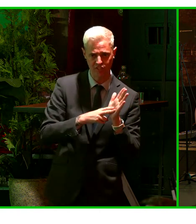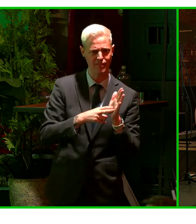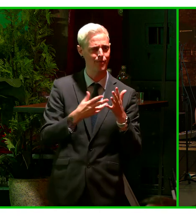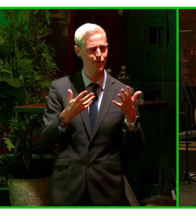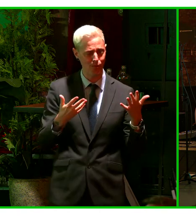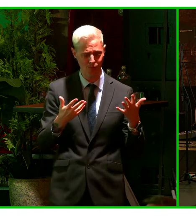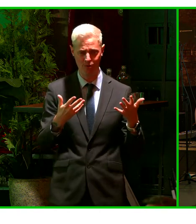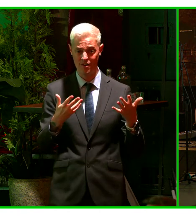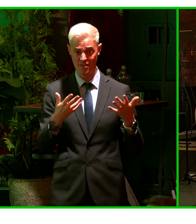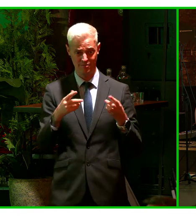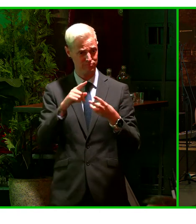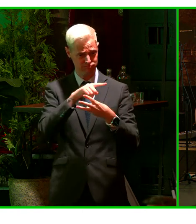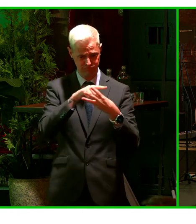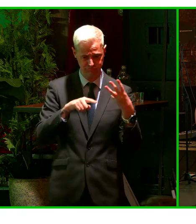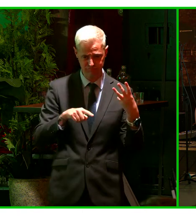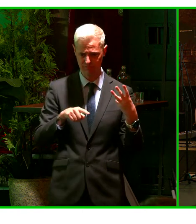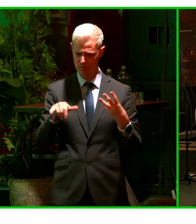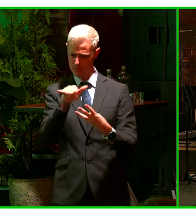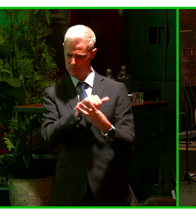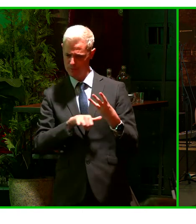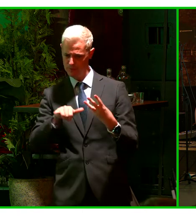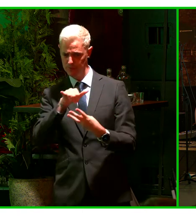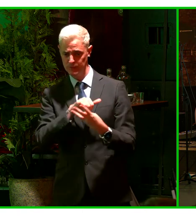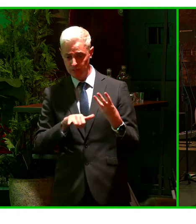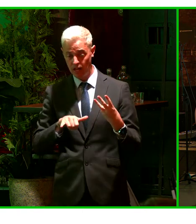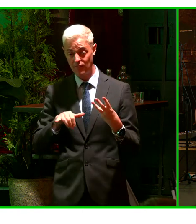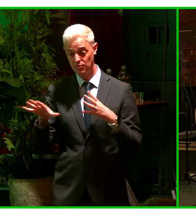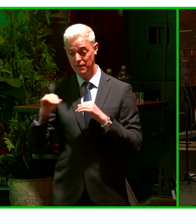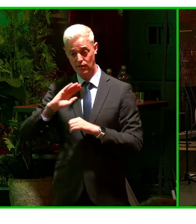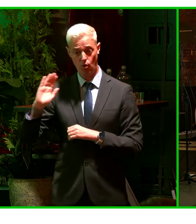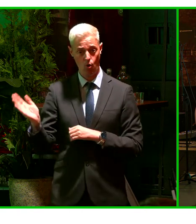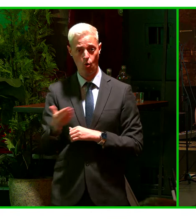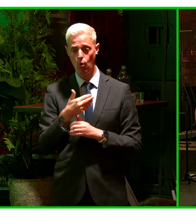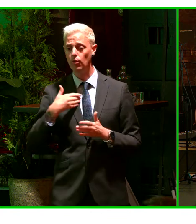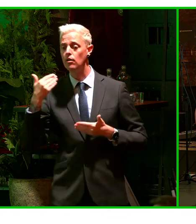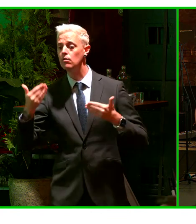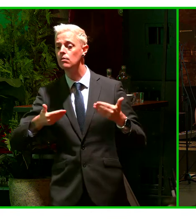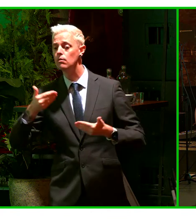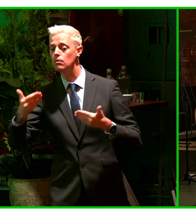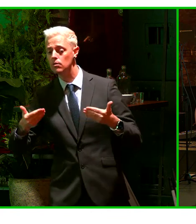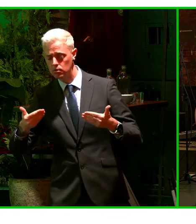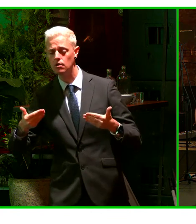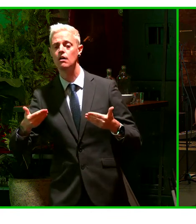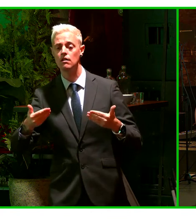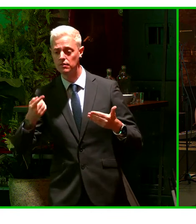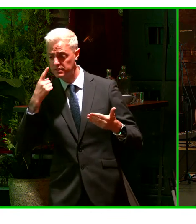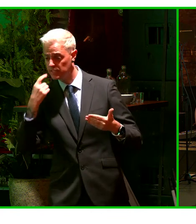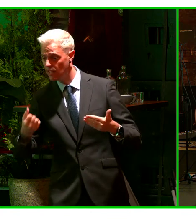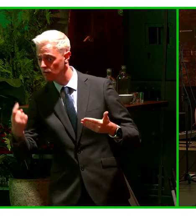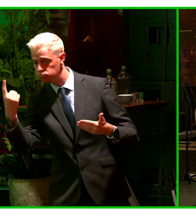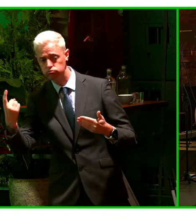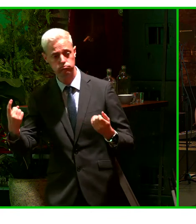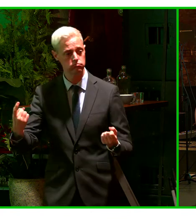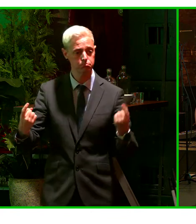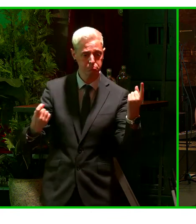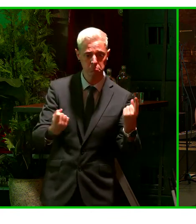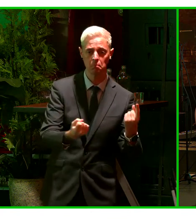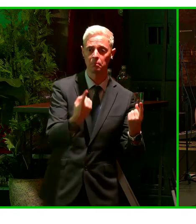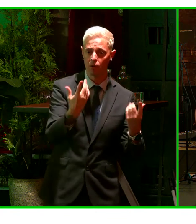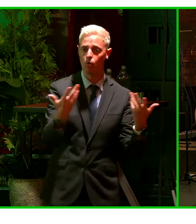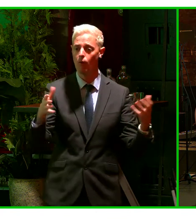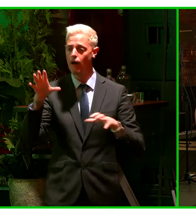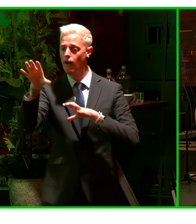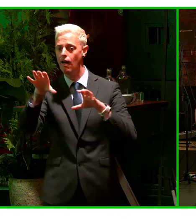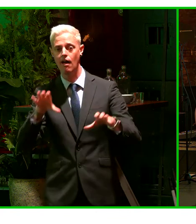kind of have to pick all three. And then what we'll find over time is we have some good confidence of what works where well to some extent